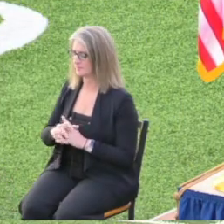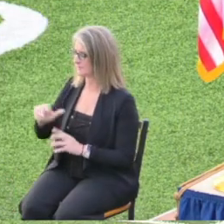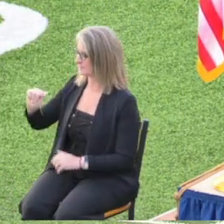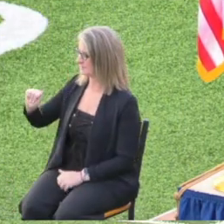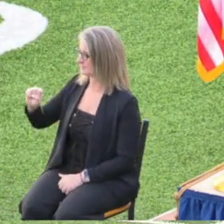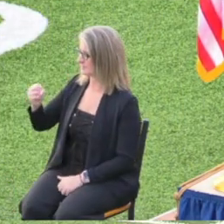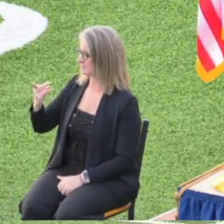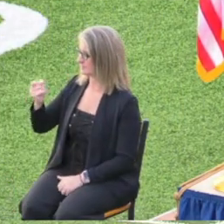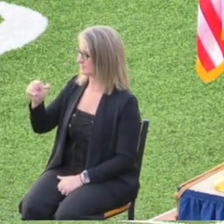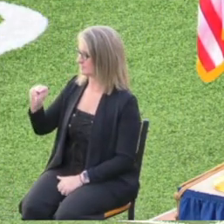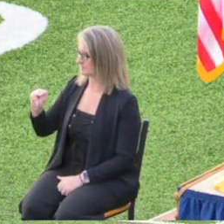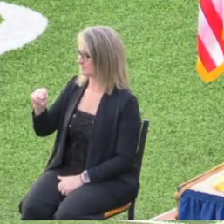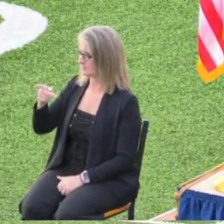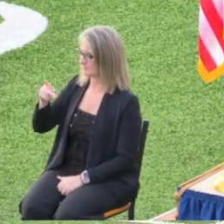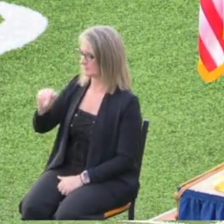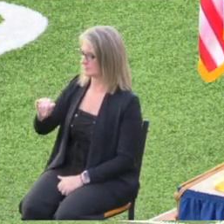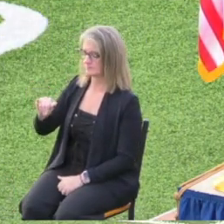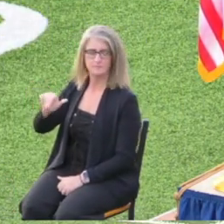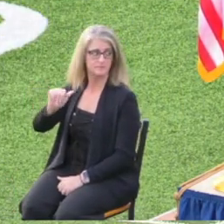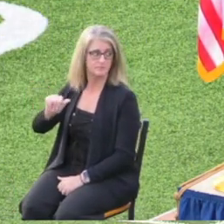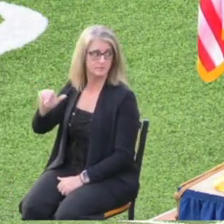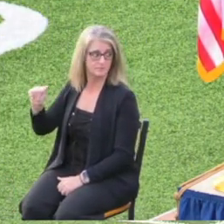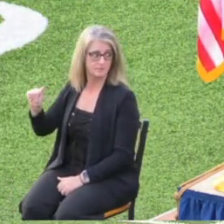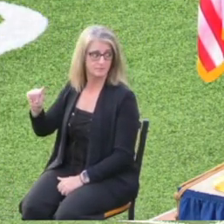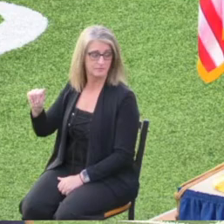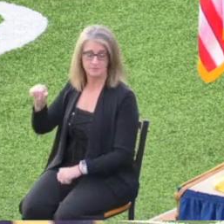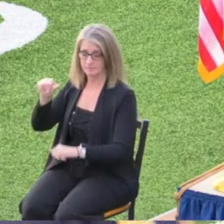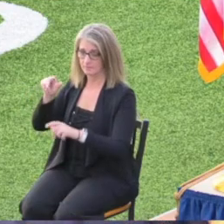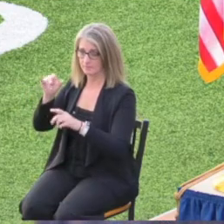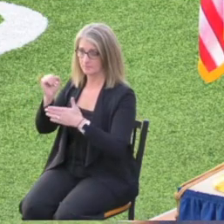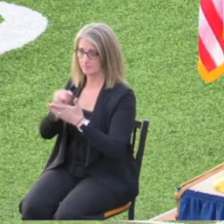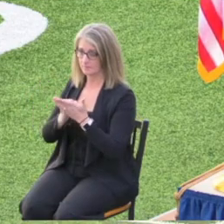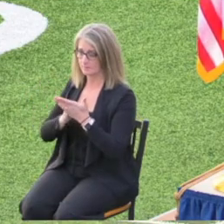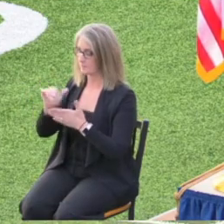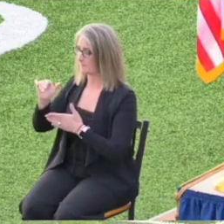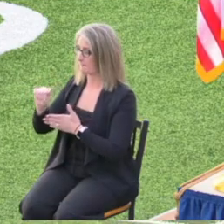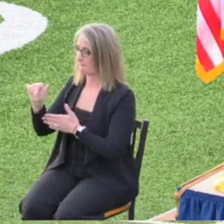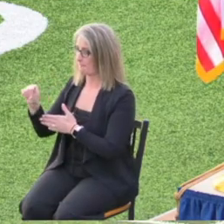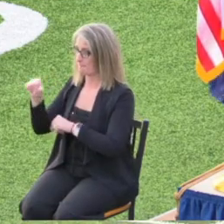Ashton Paith, Associate in Arts, Associate in Science.